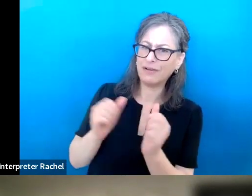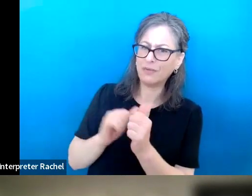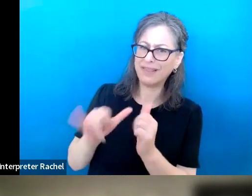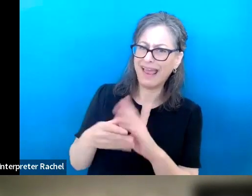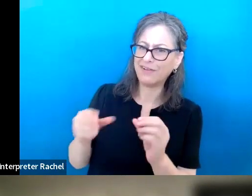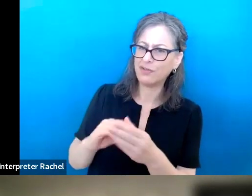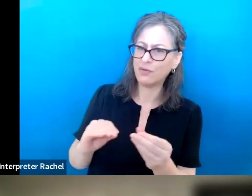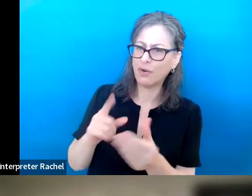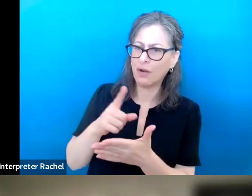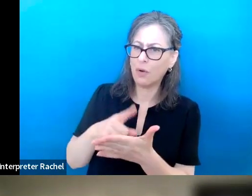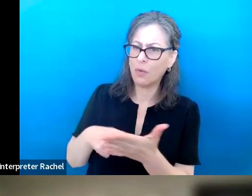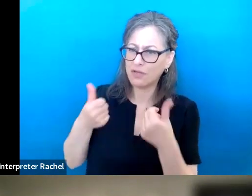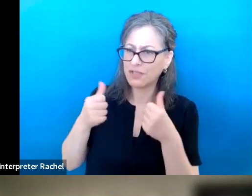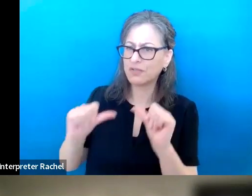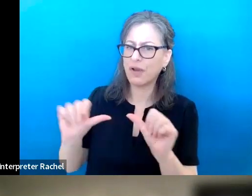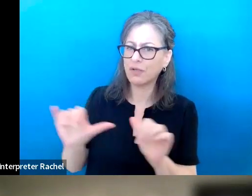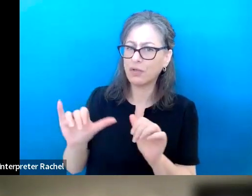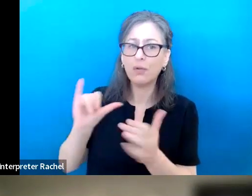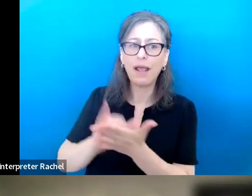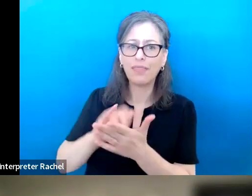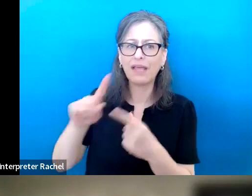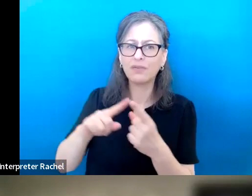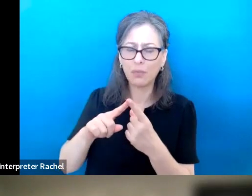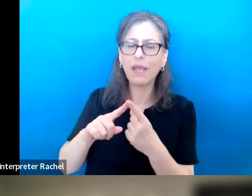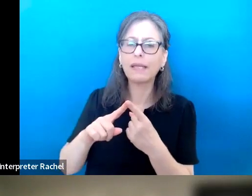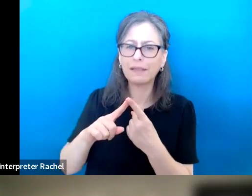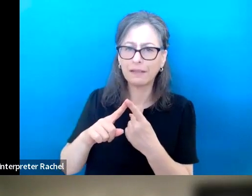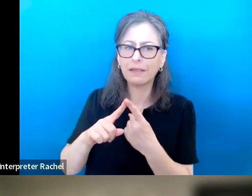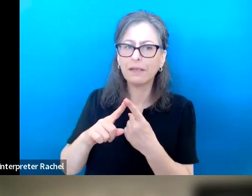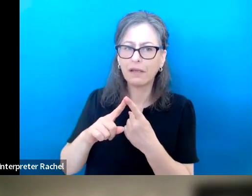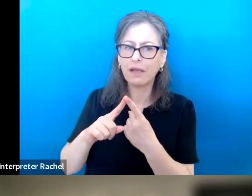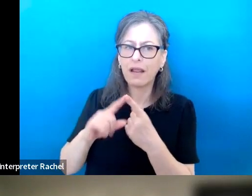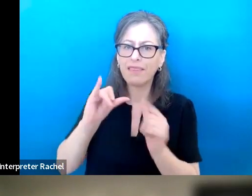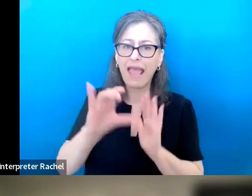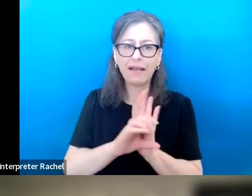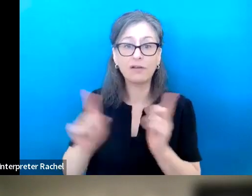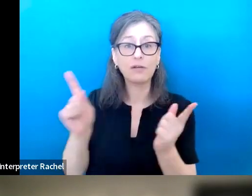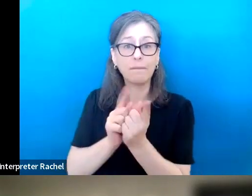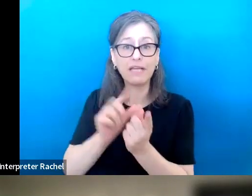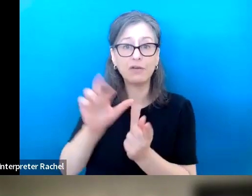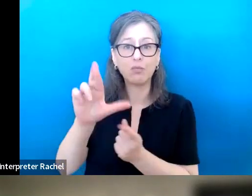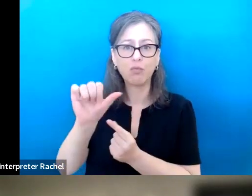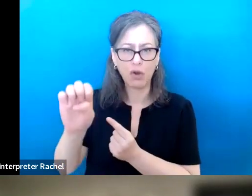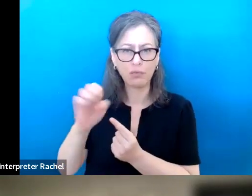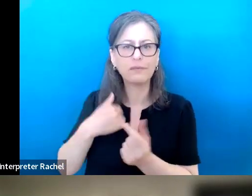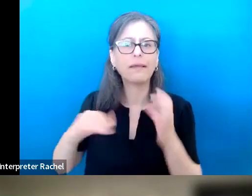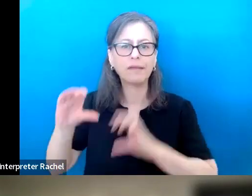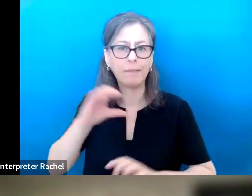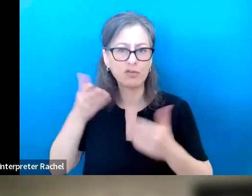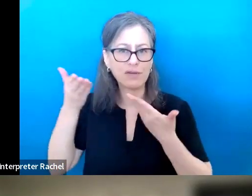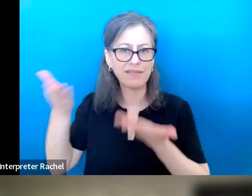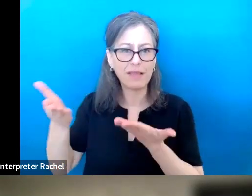is she trying to do? And that's when she starts to meet, the first time she meets Rose, there's a chemistry there,